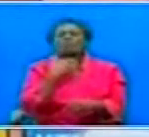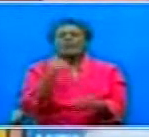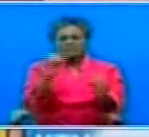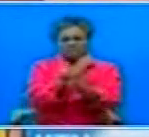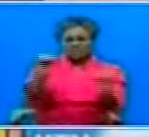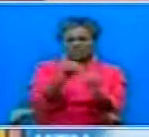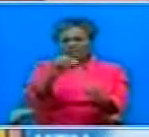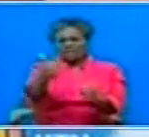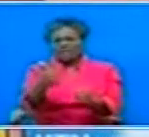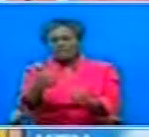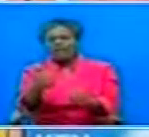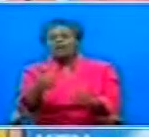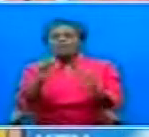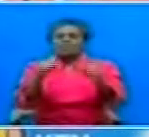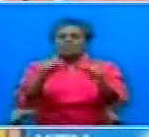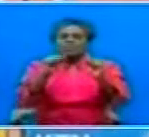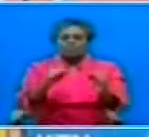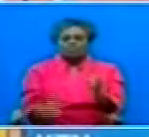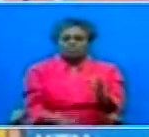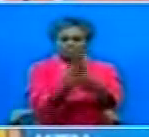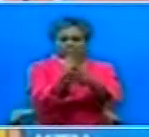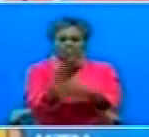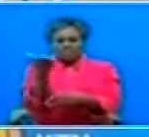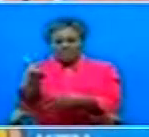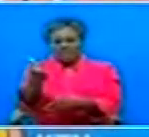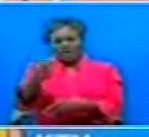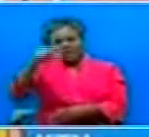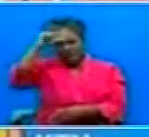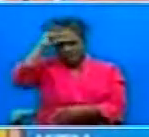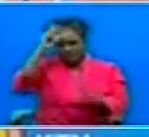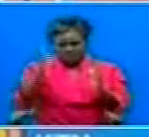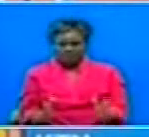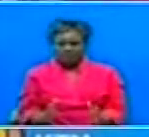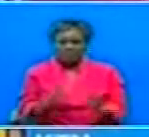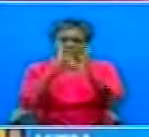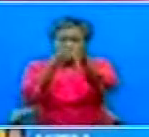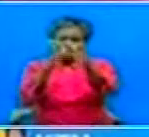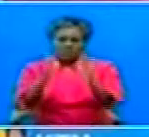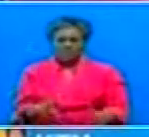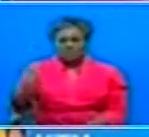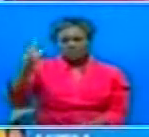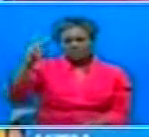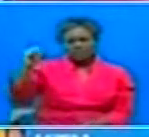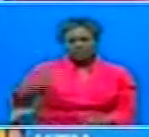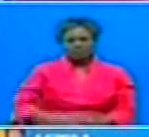sides, another chapter may open up in the Makueni governance drama. Rita Tinina, KTN.